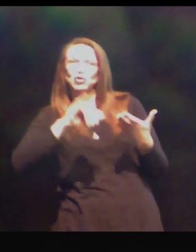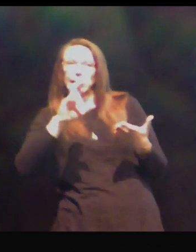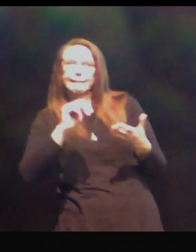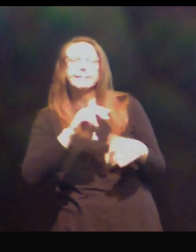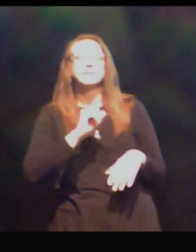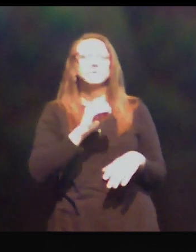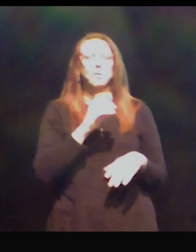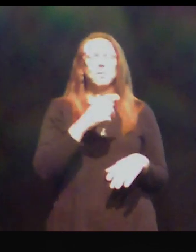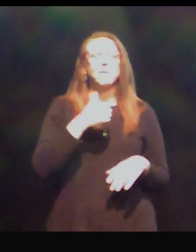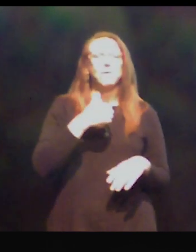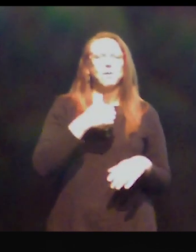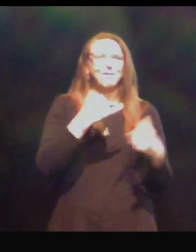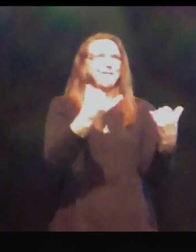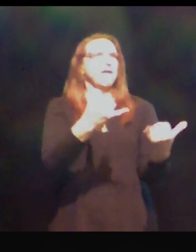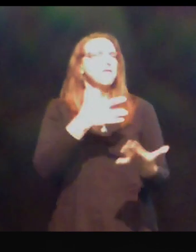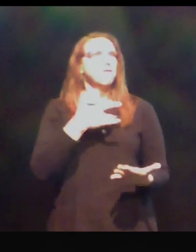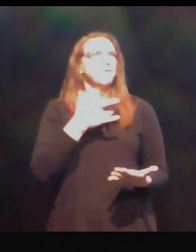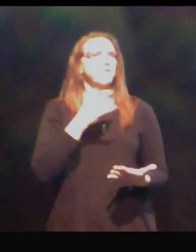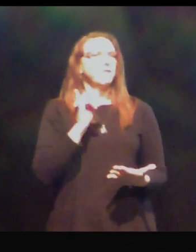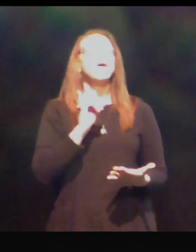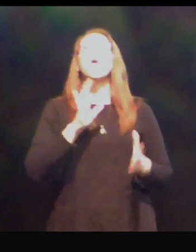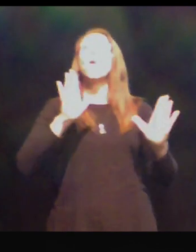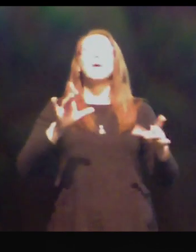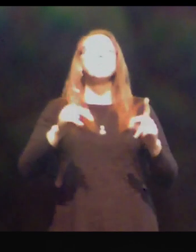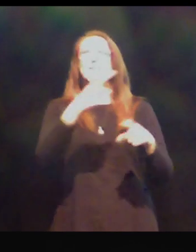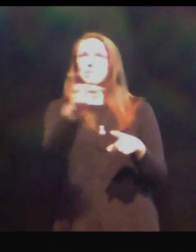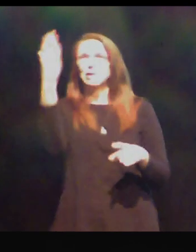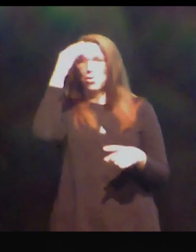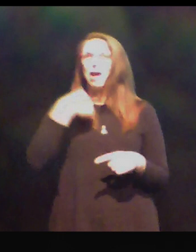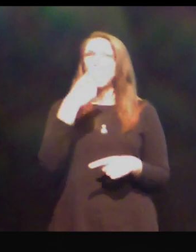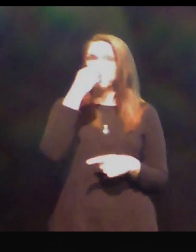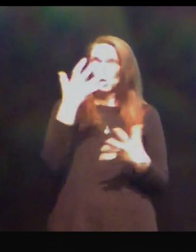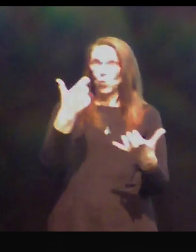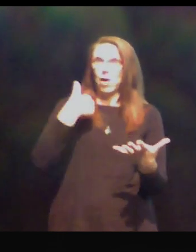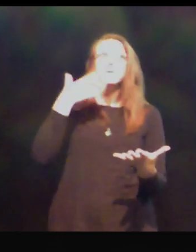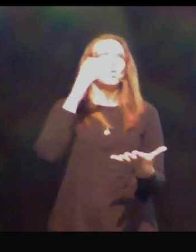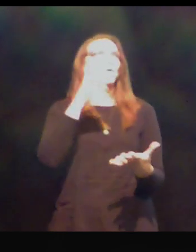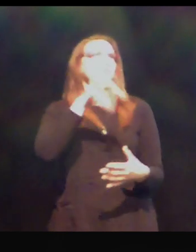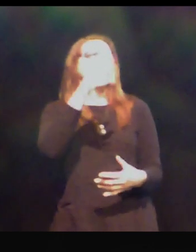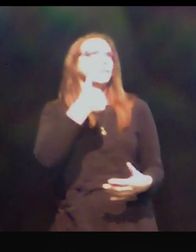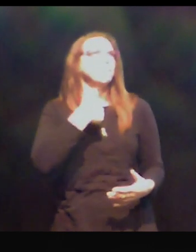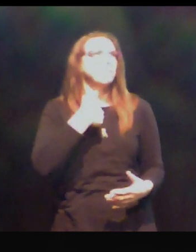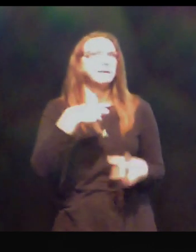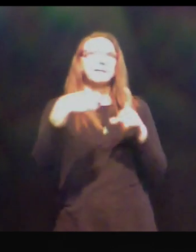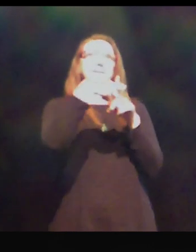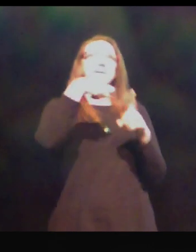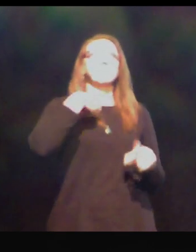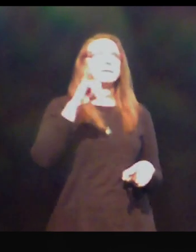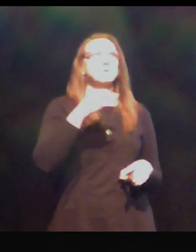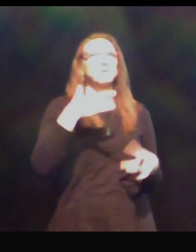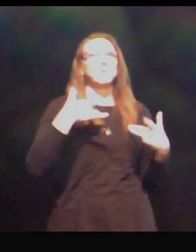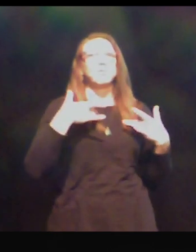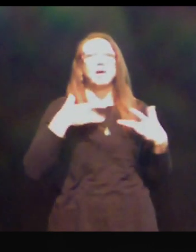it's just almost like now I feel like, okay, people know I'm funny. You want me, you can know where to get me, and come get me too, because I